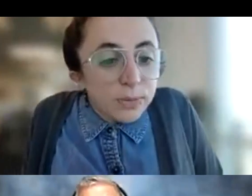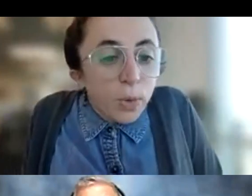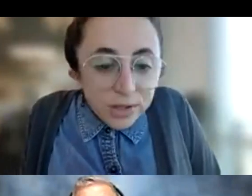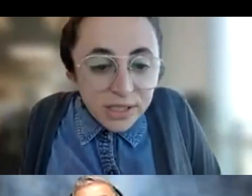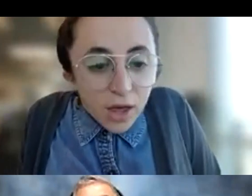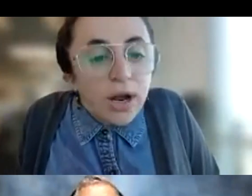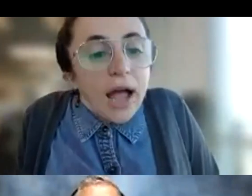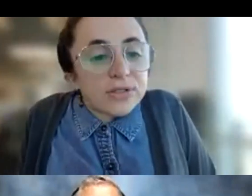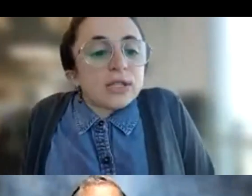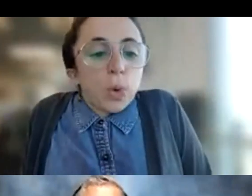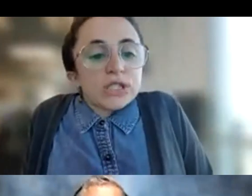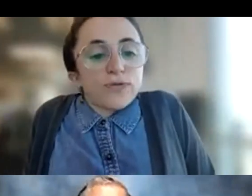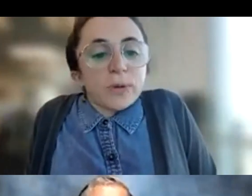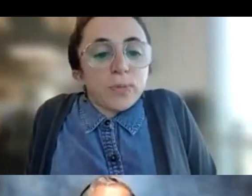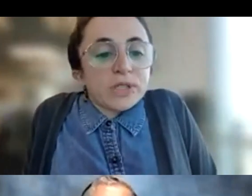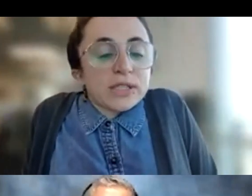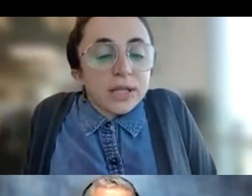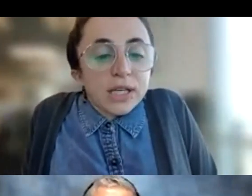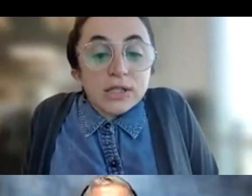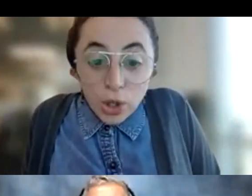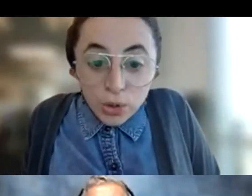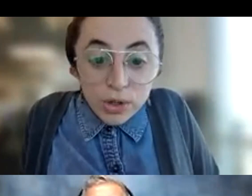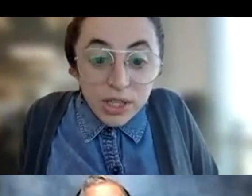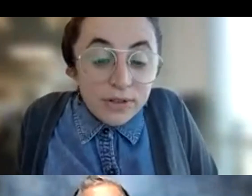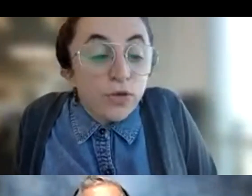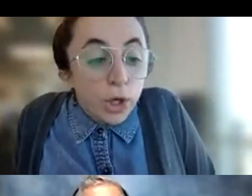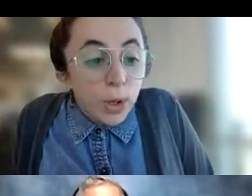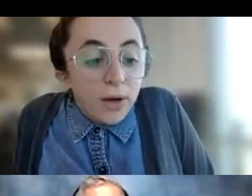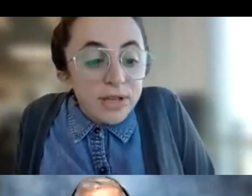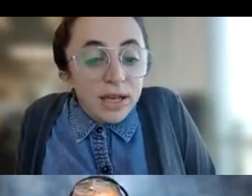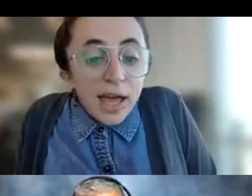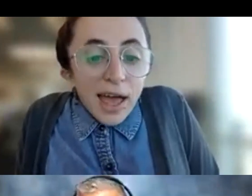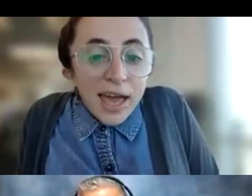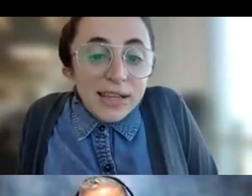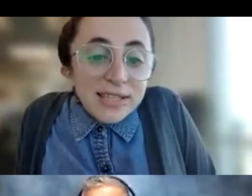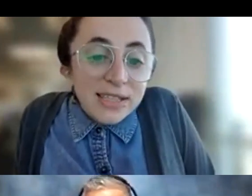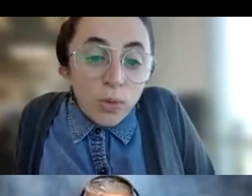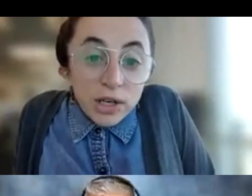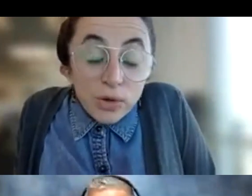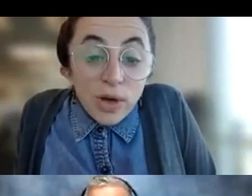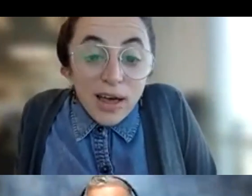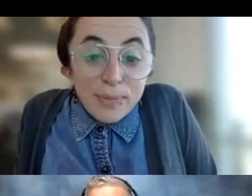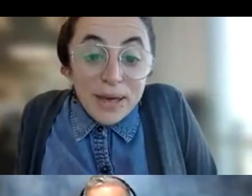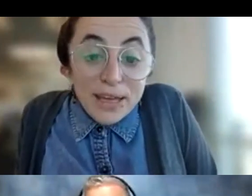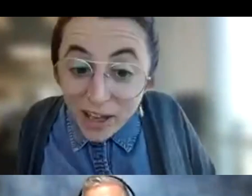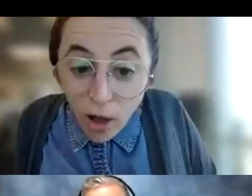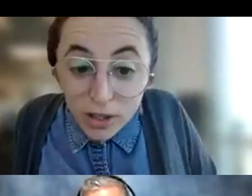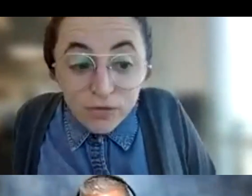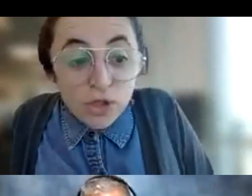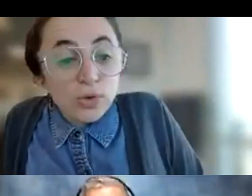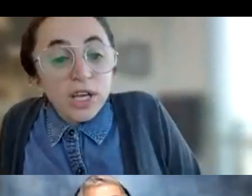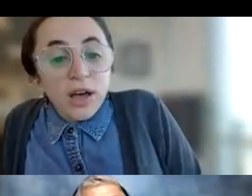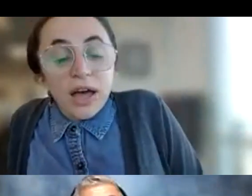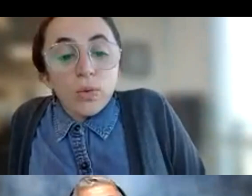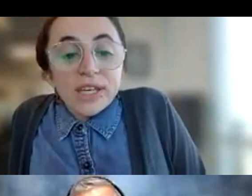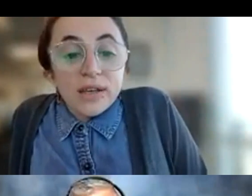inclusion supports, and other housing supports for people with disabilities who live in affordable housing. And lastly, I want to invite all of